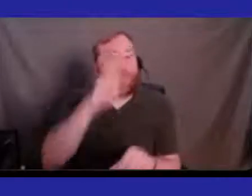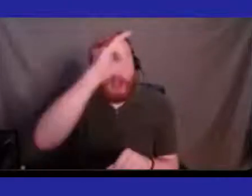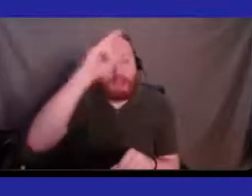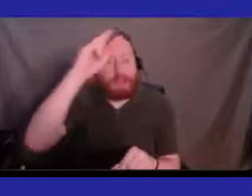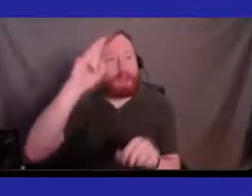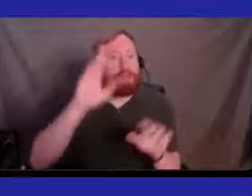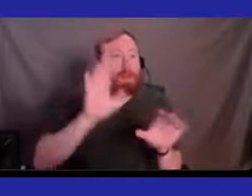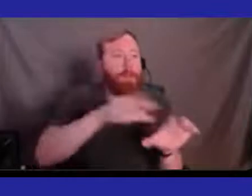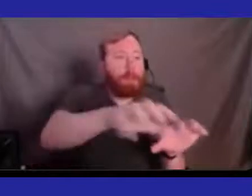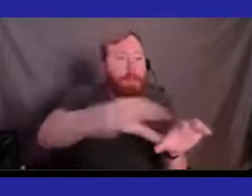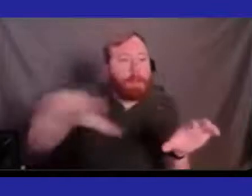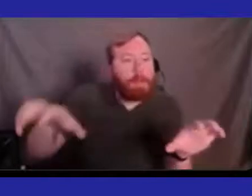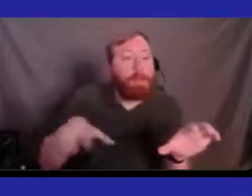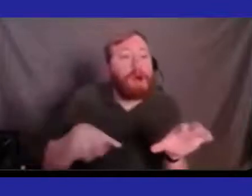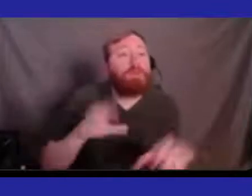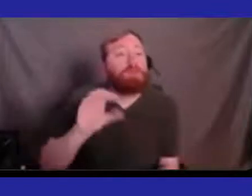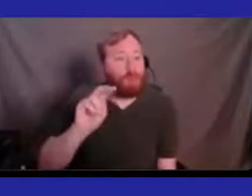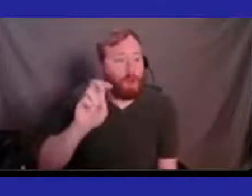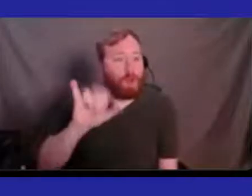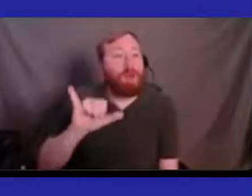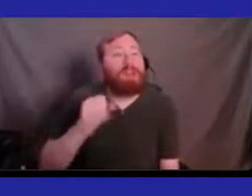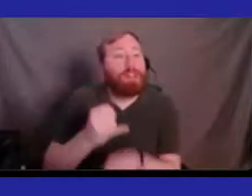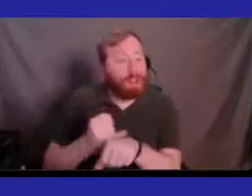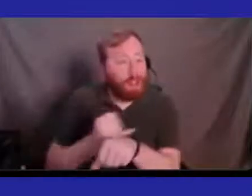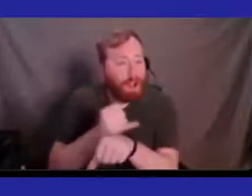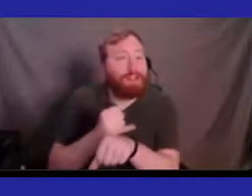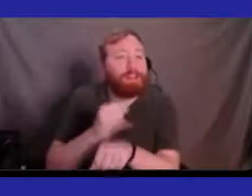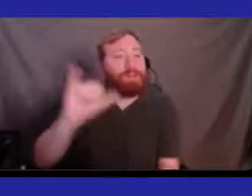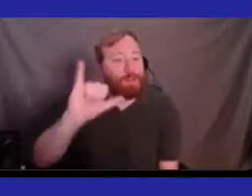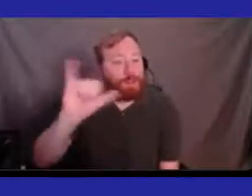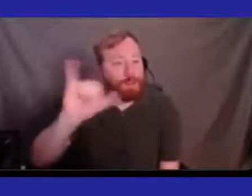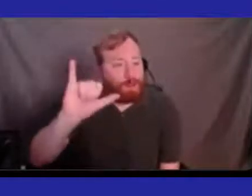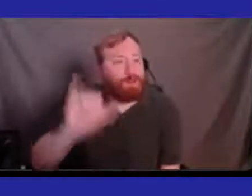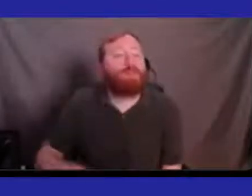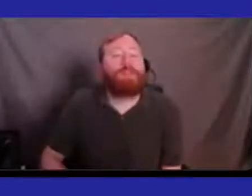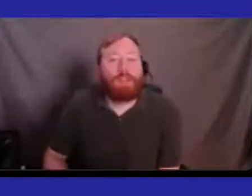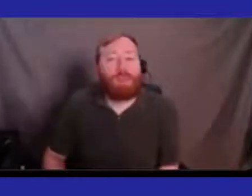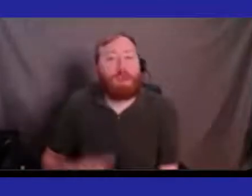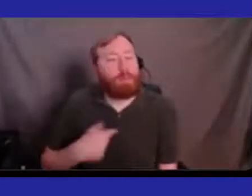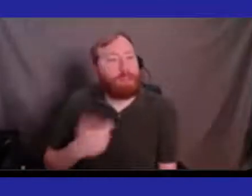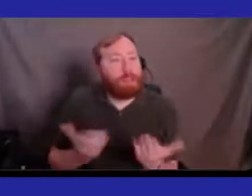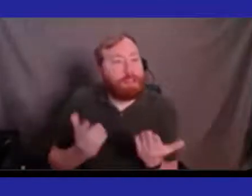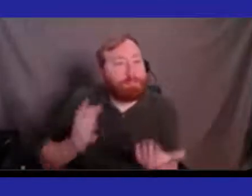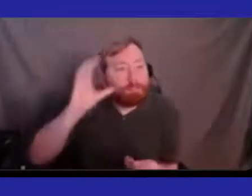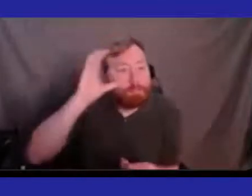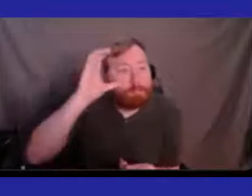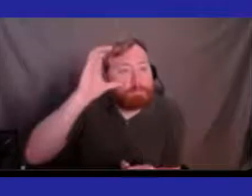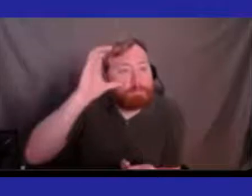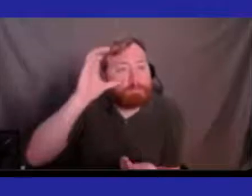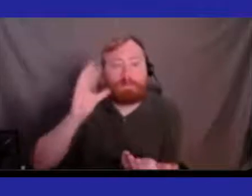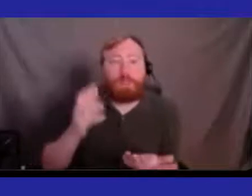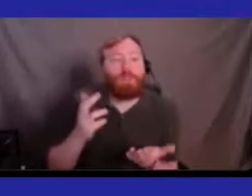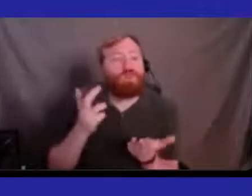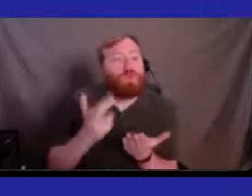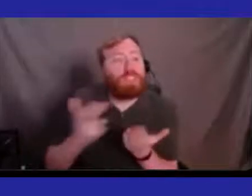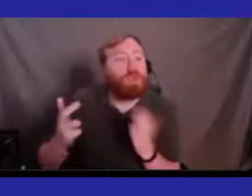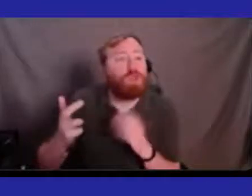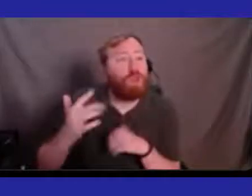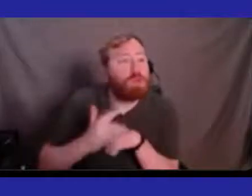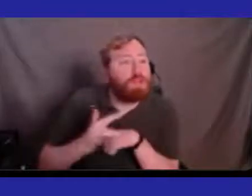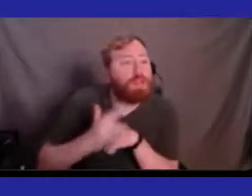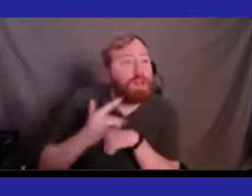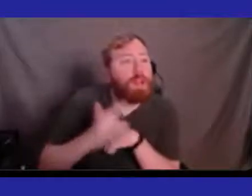Island Hospital. And so I am just here to listen and be a resource and learn